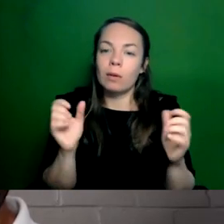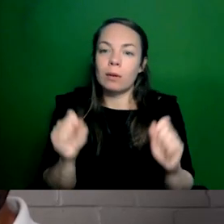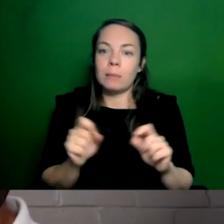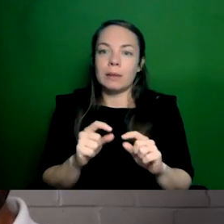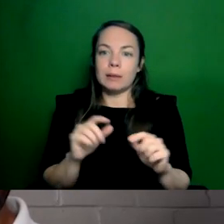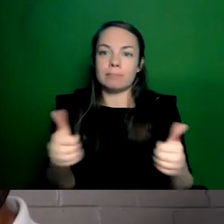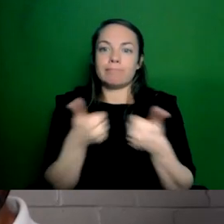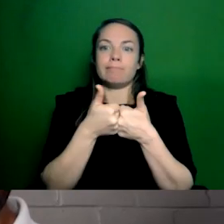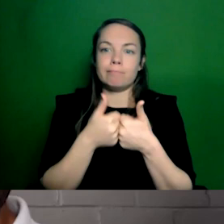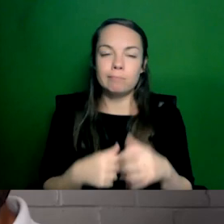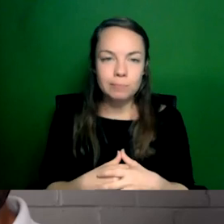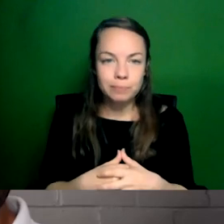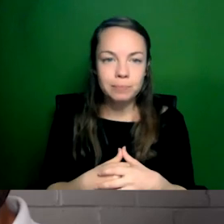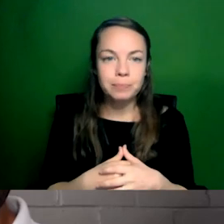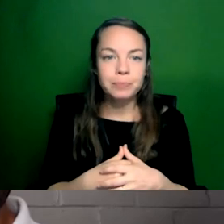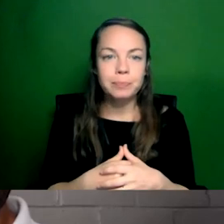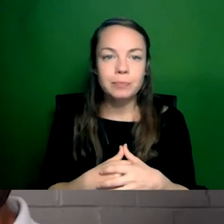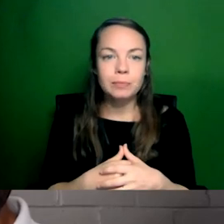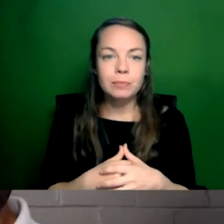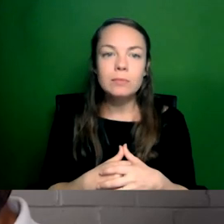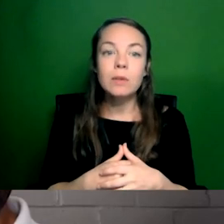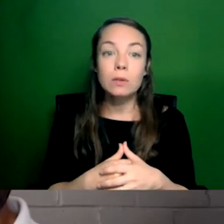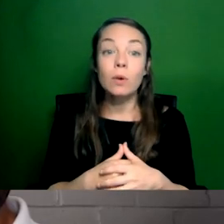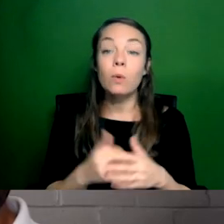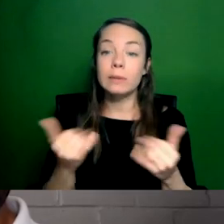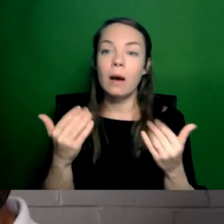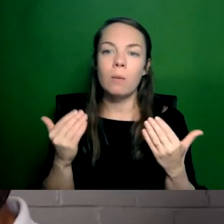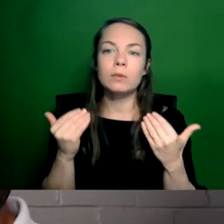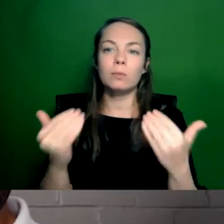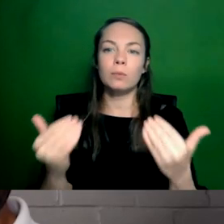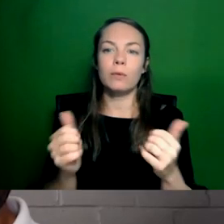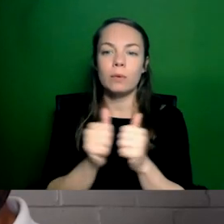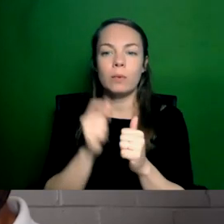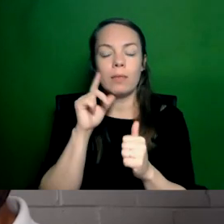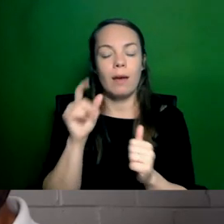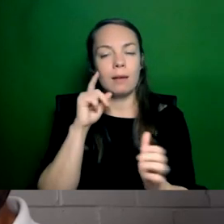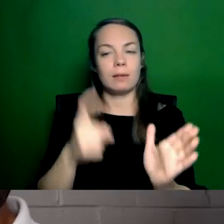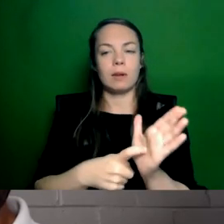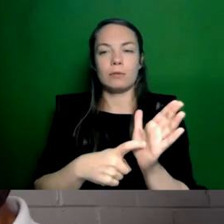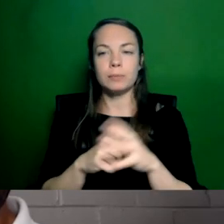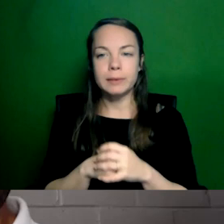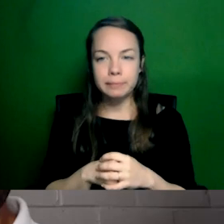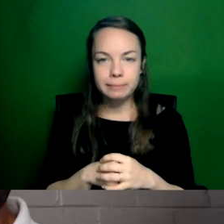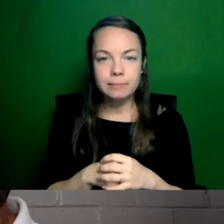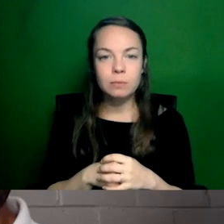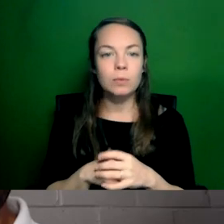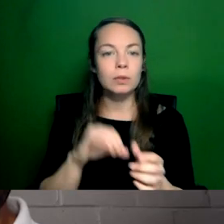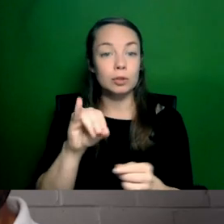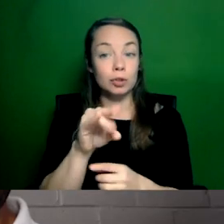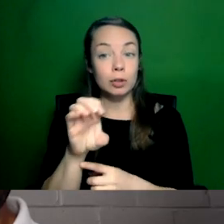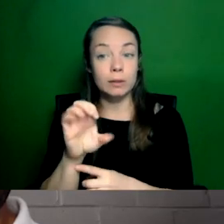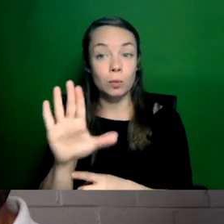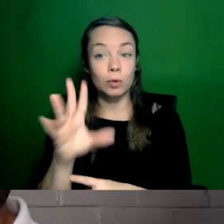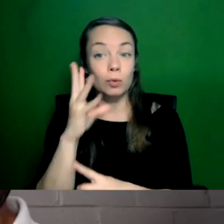right? So I just wanted to move forward with that acknowledgement too, that Jesse, what you experienced